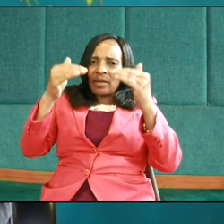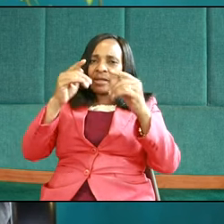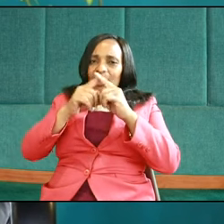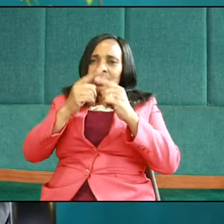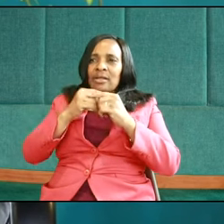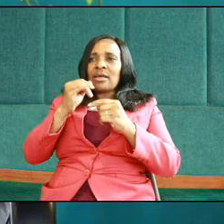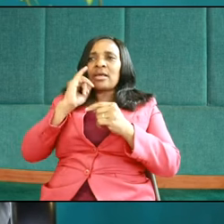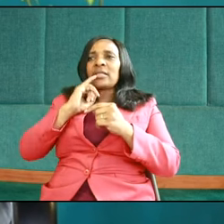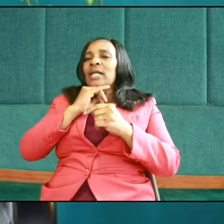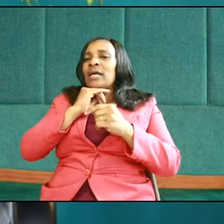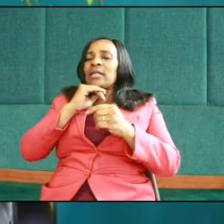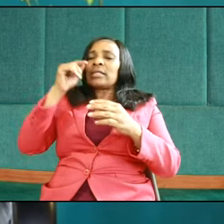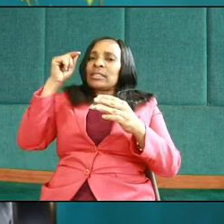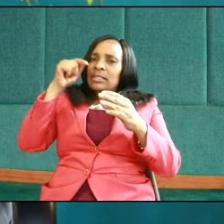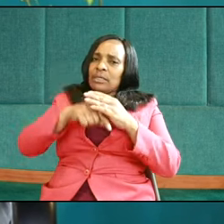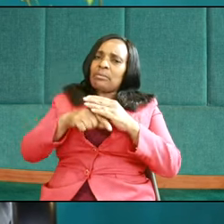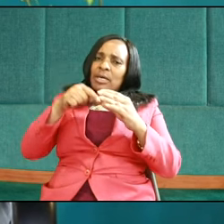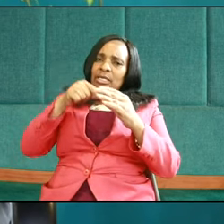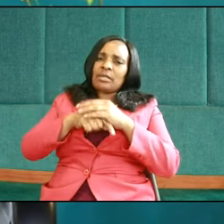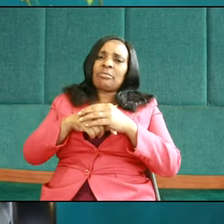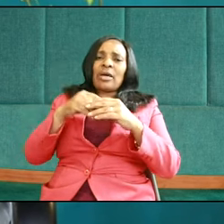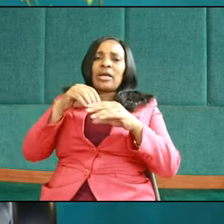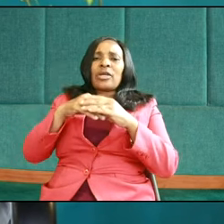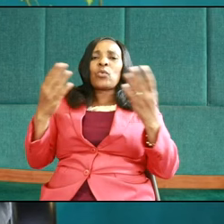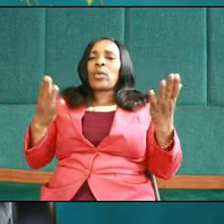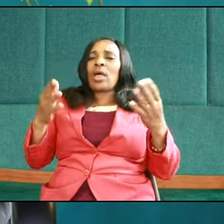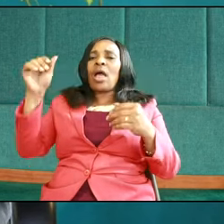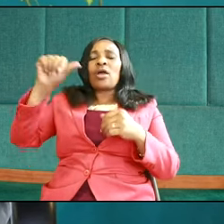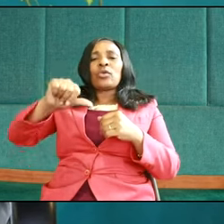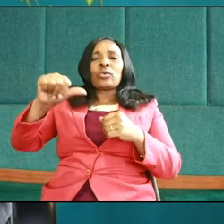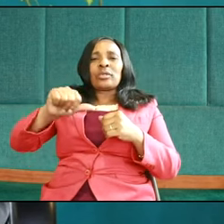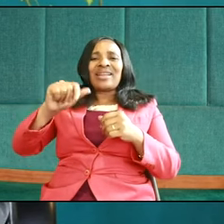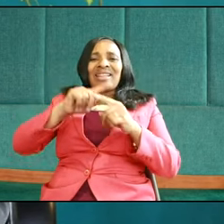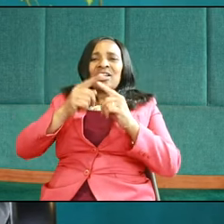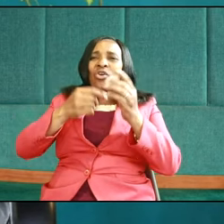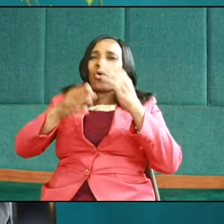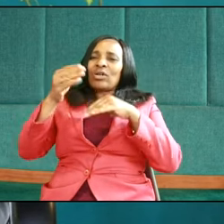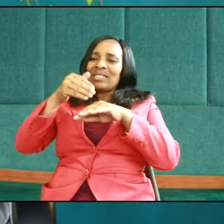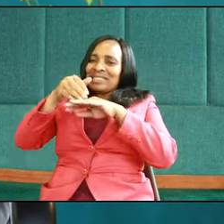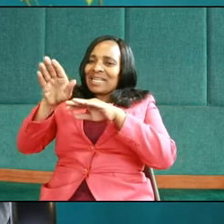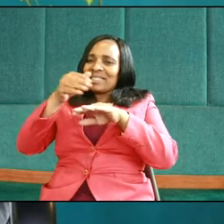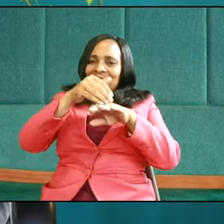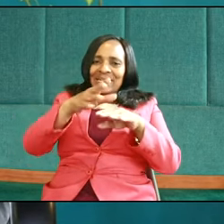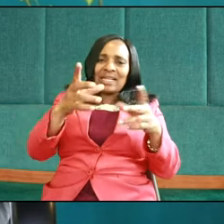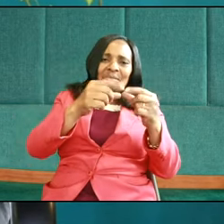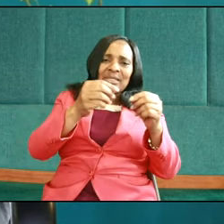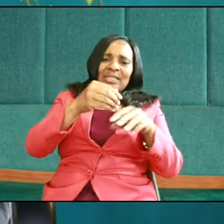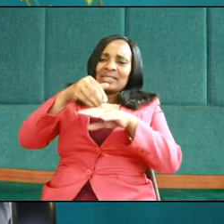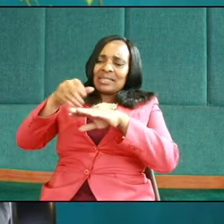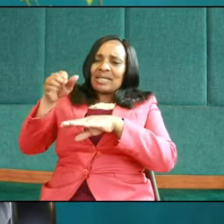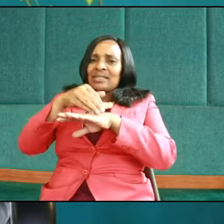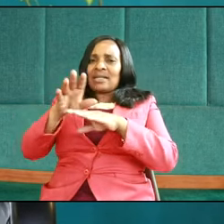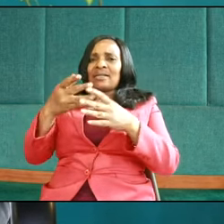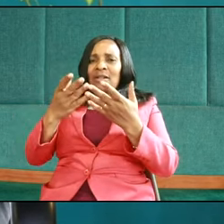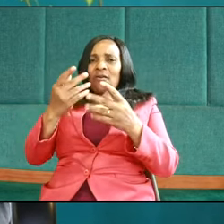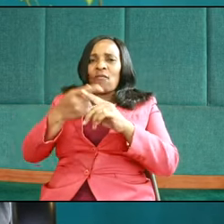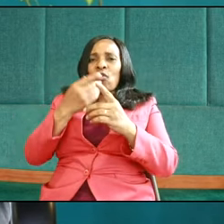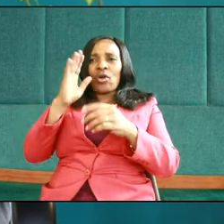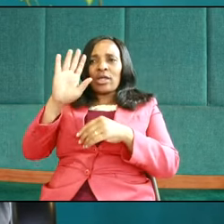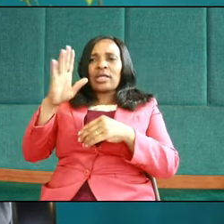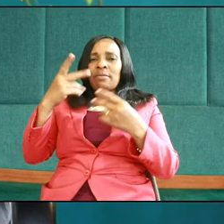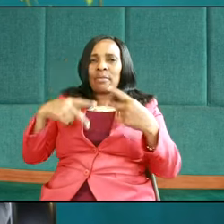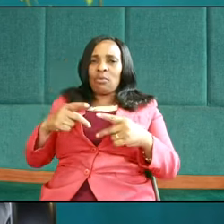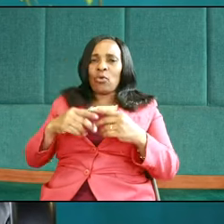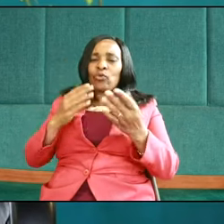deeper and still deeper into idolatry, God sent message after message to his backslidden people. Through